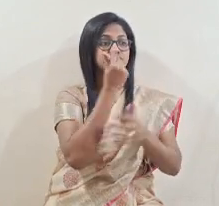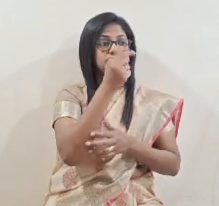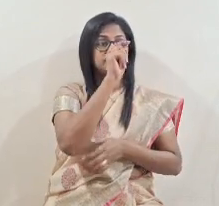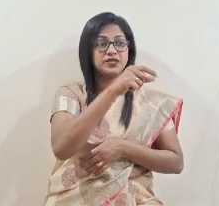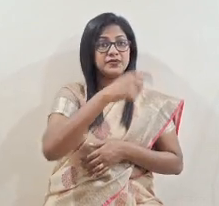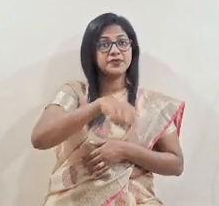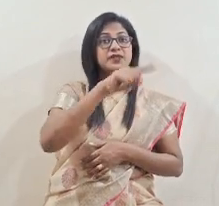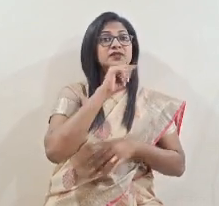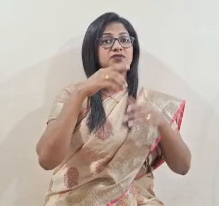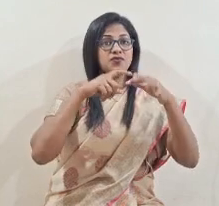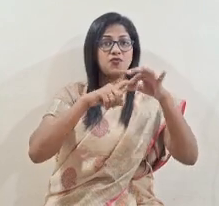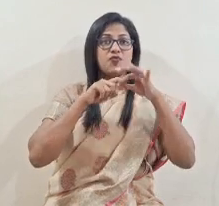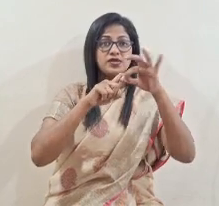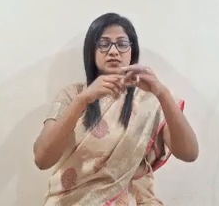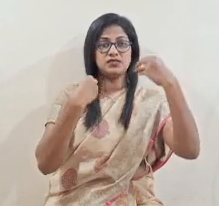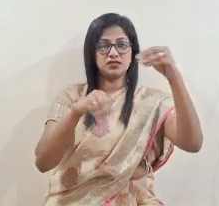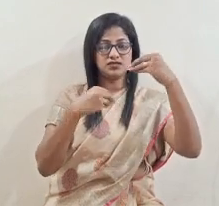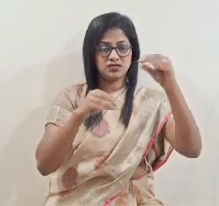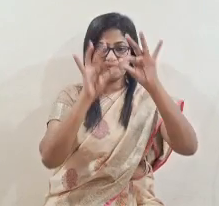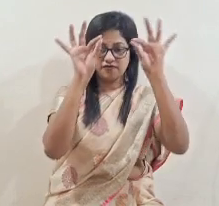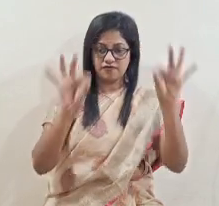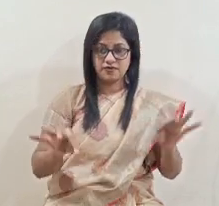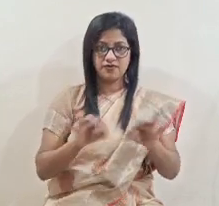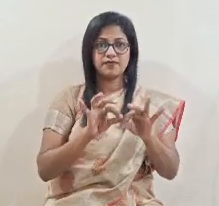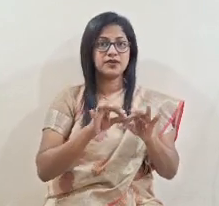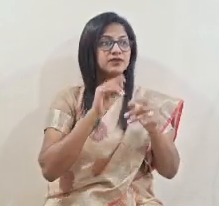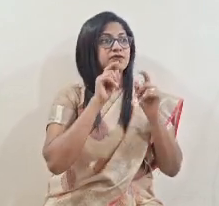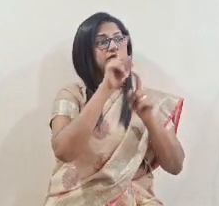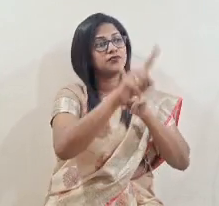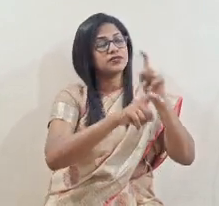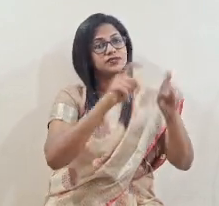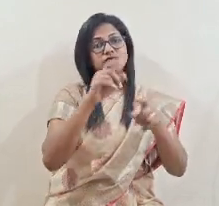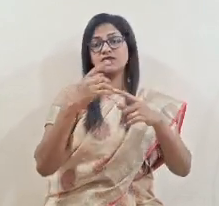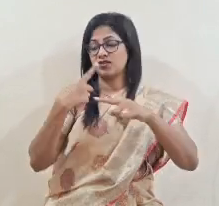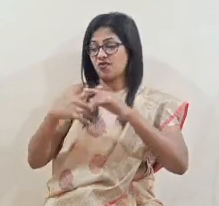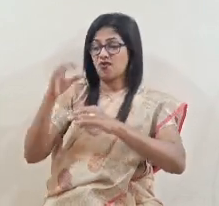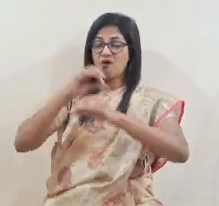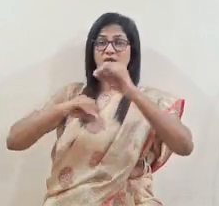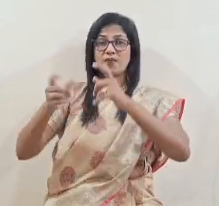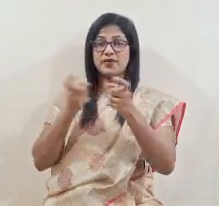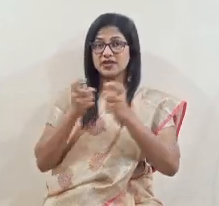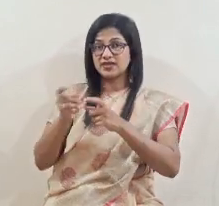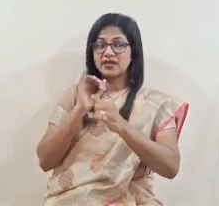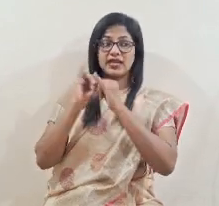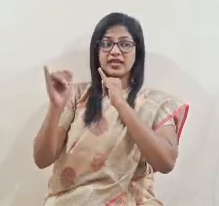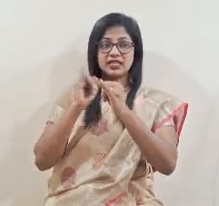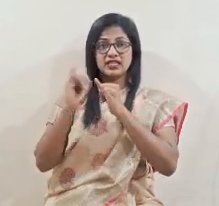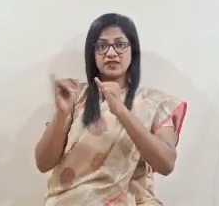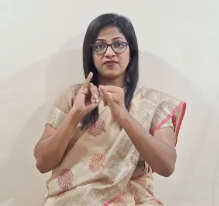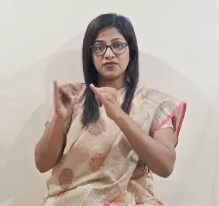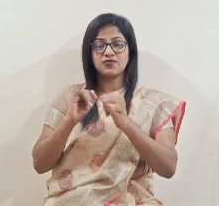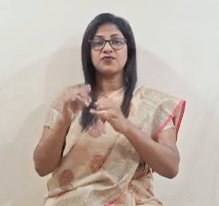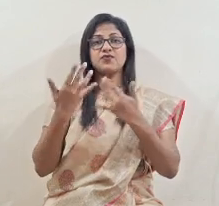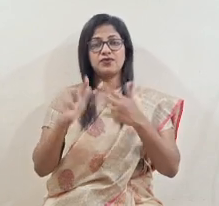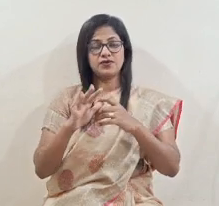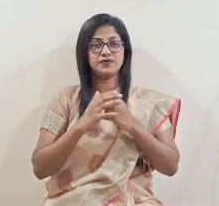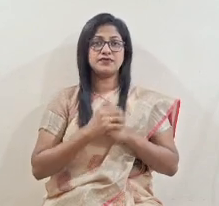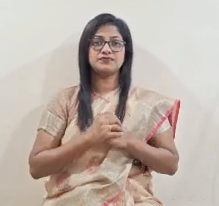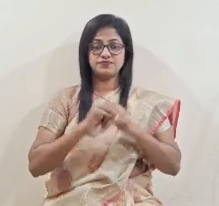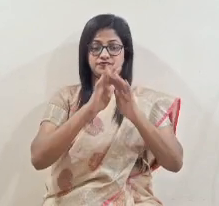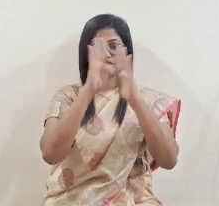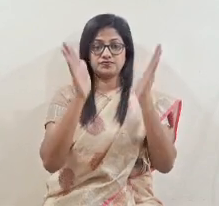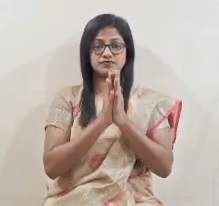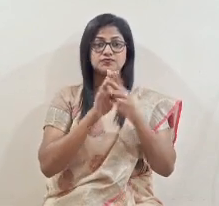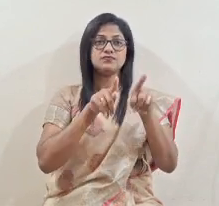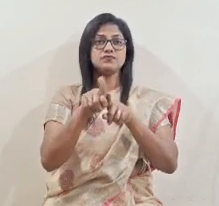user survey where questionnaire format was used, and for understanding the operator perspective, informal interview type was been taken.